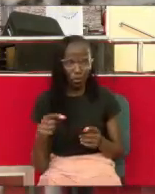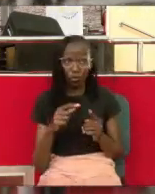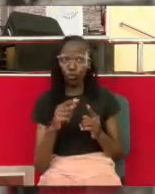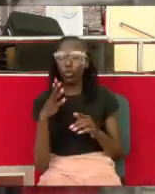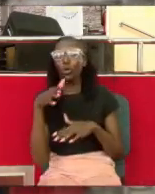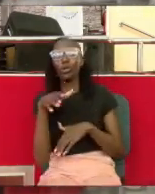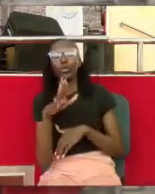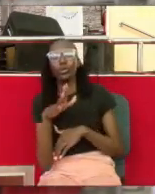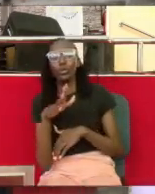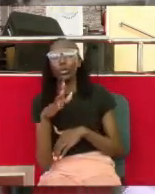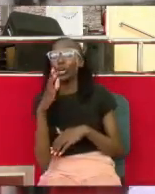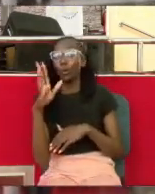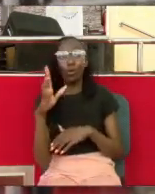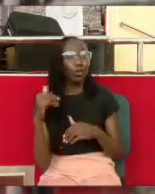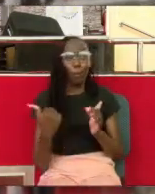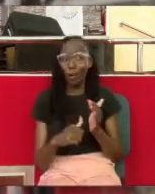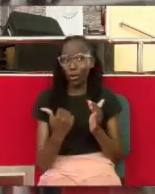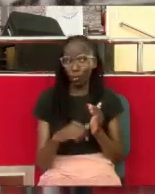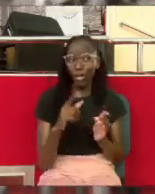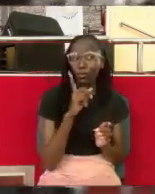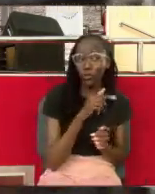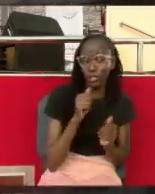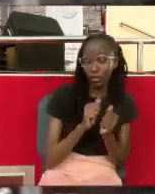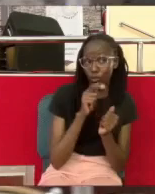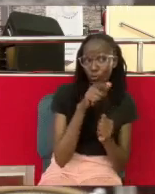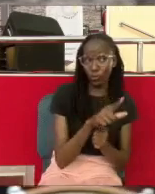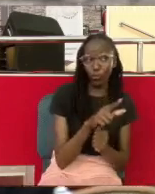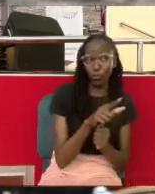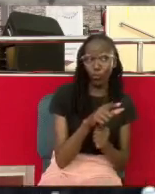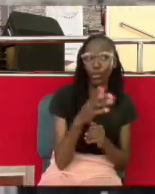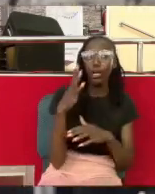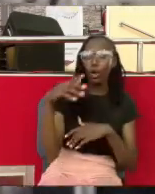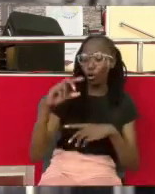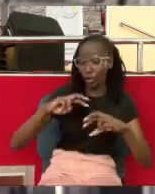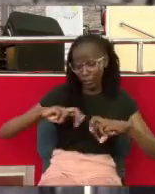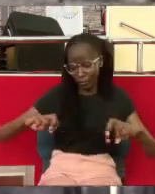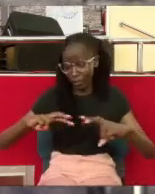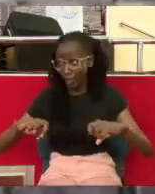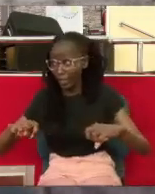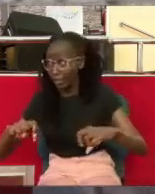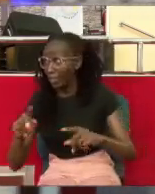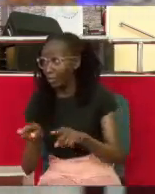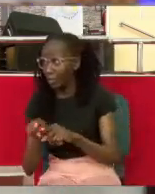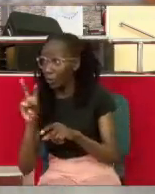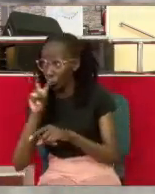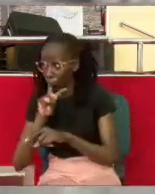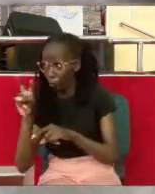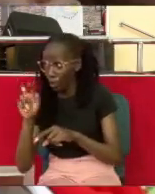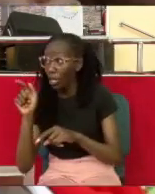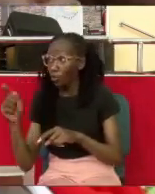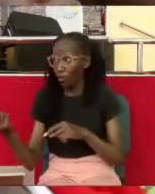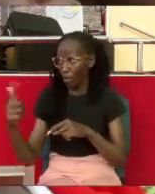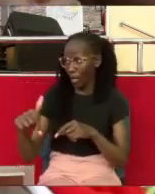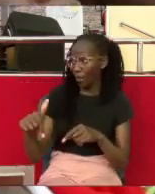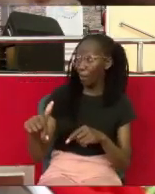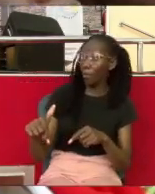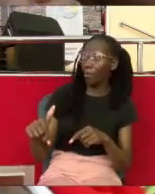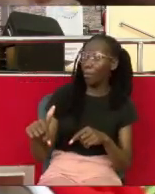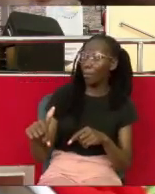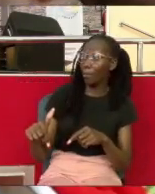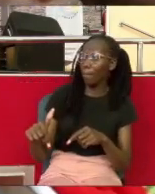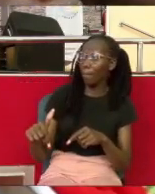not yet finished with you. He's looking for your coming back, that he may complete that which he has